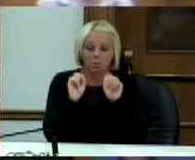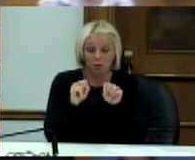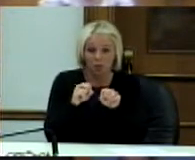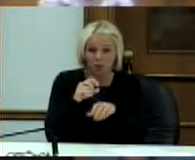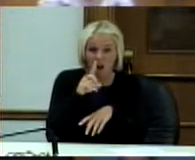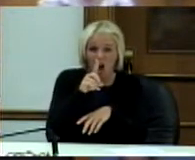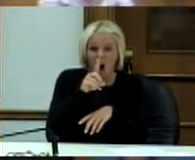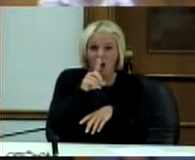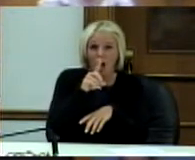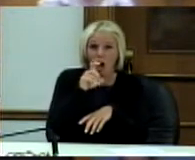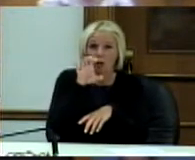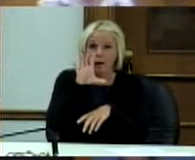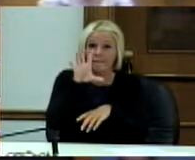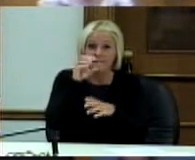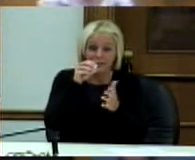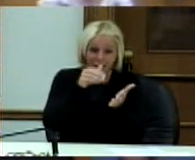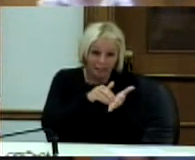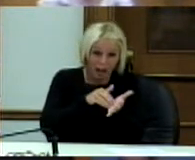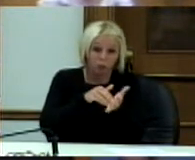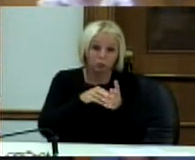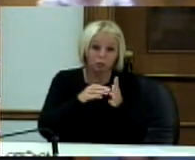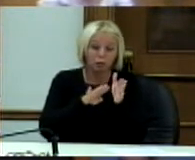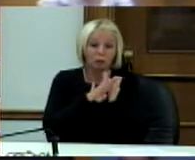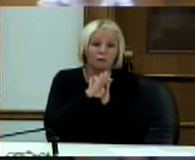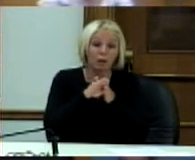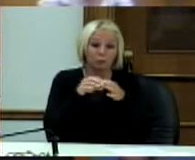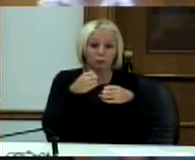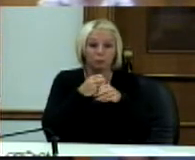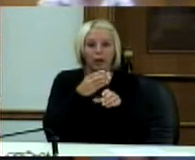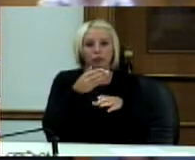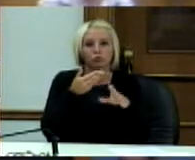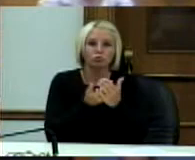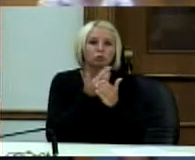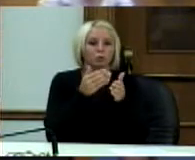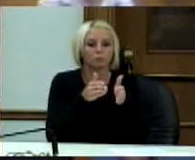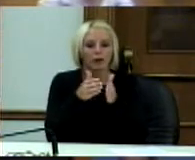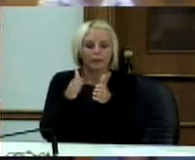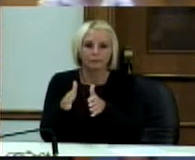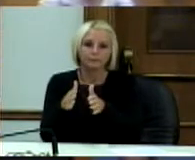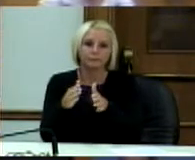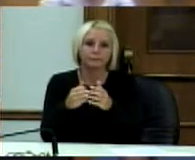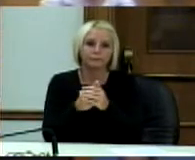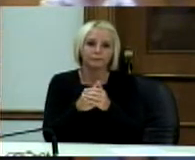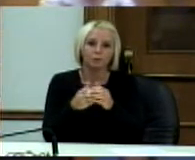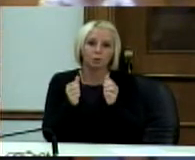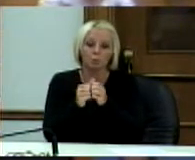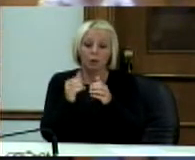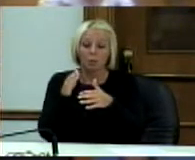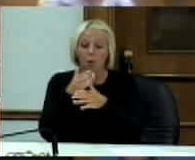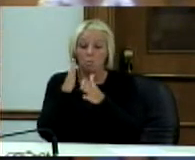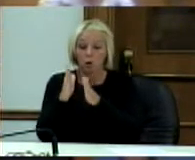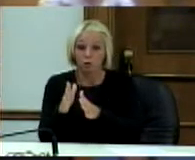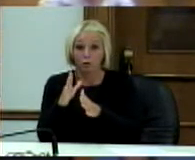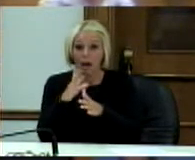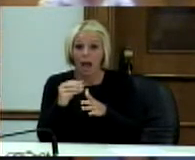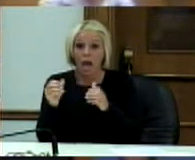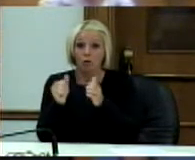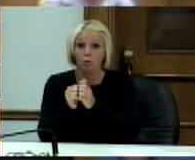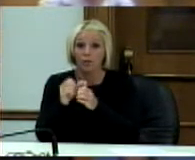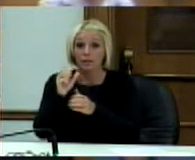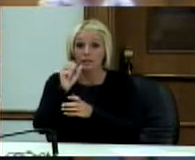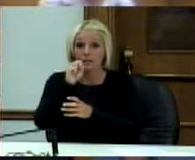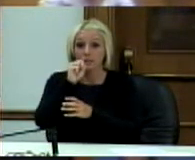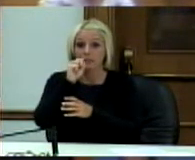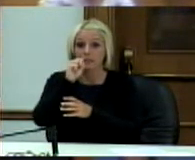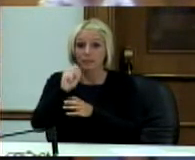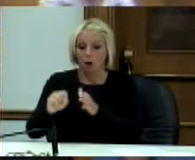there's potentially $150,000 available to develop new pathways in partnership with our workforce development partner. and with